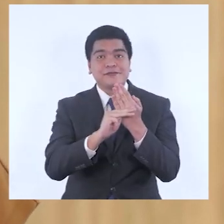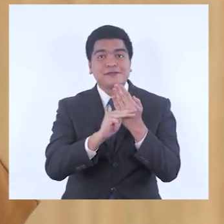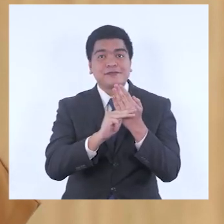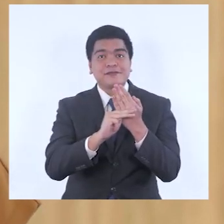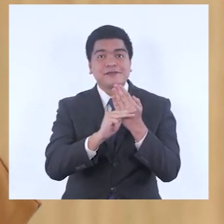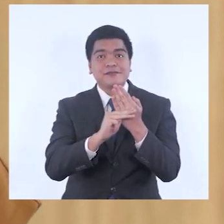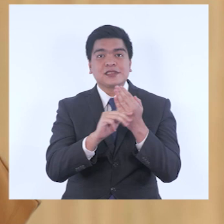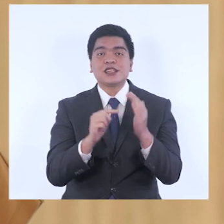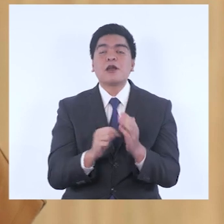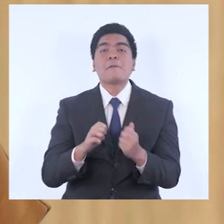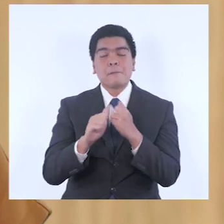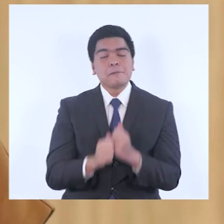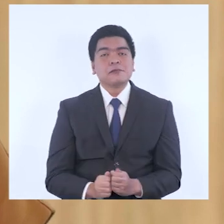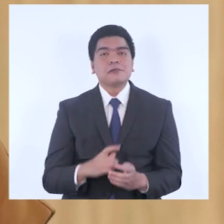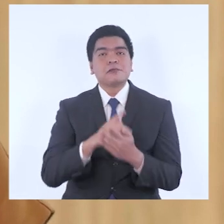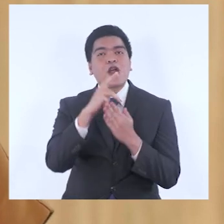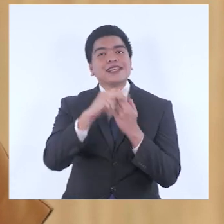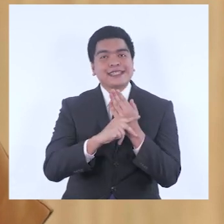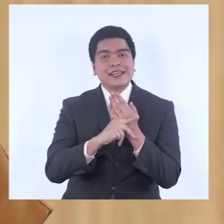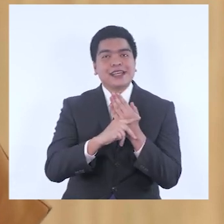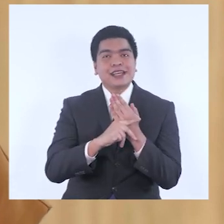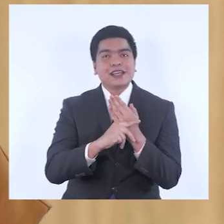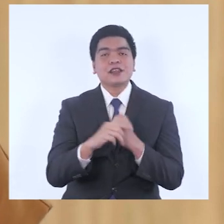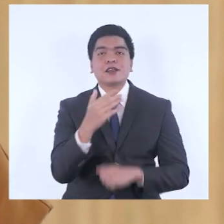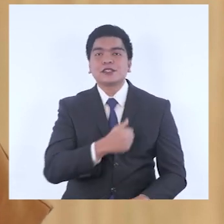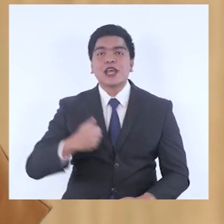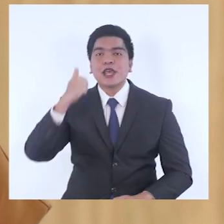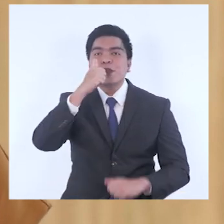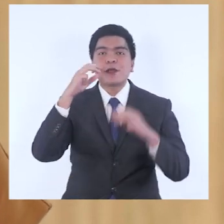Cristo Executive Minister, Brother Eduardo V. Manalo.